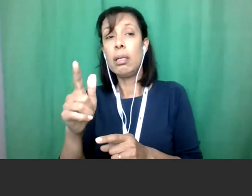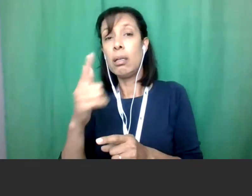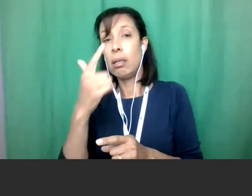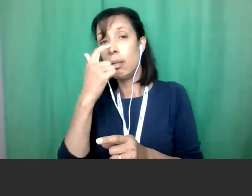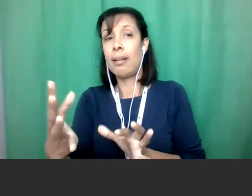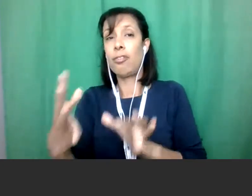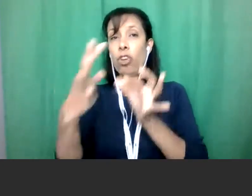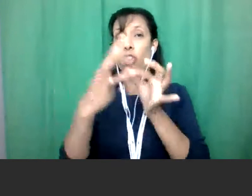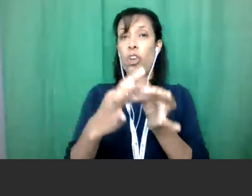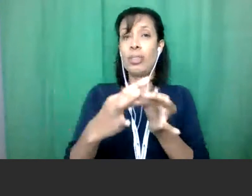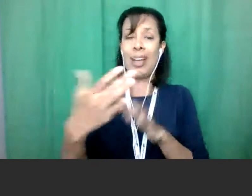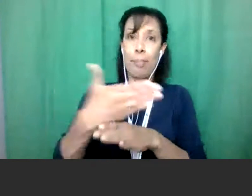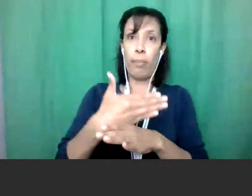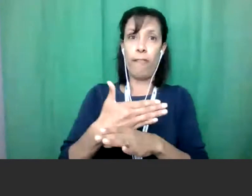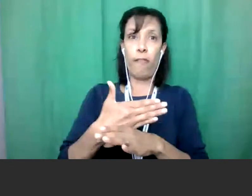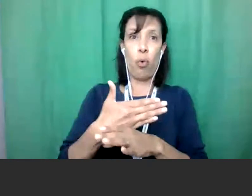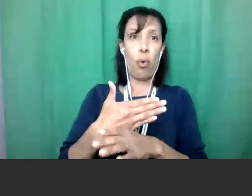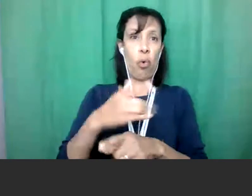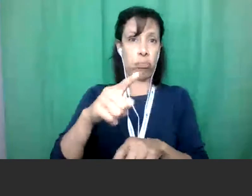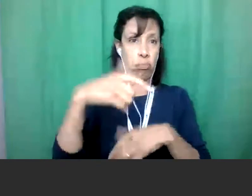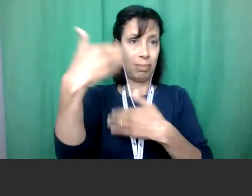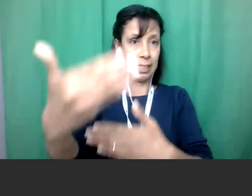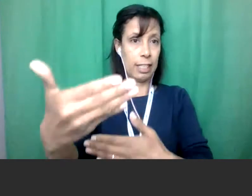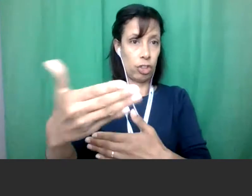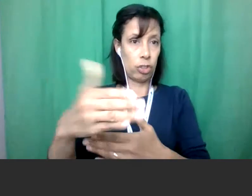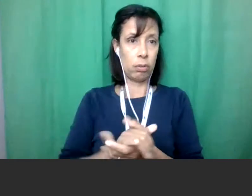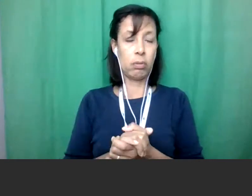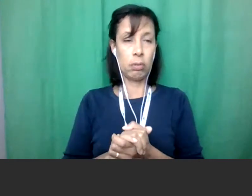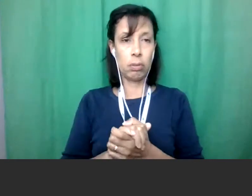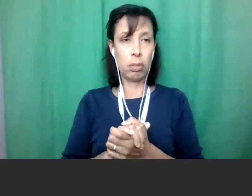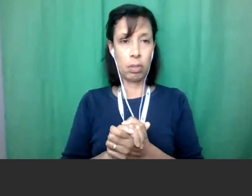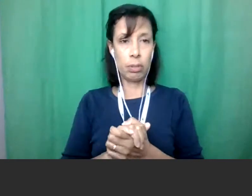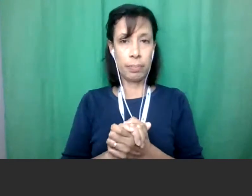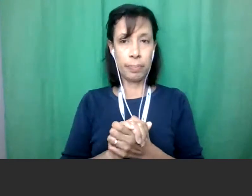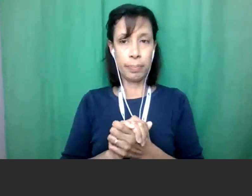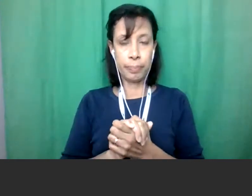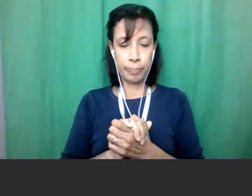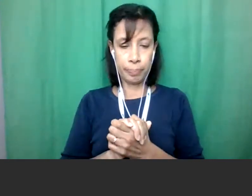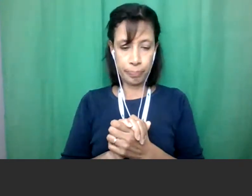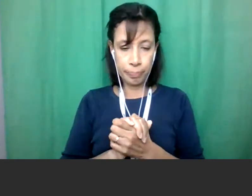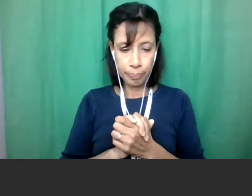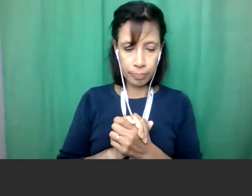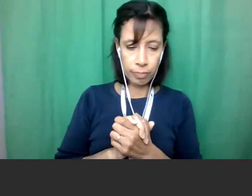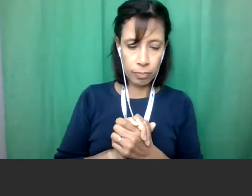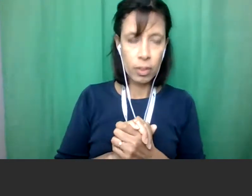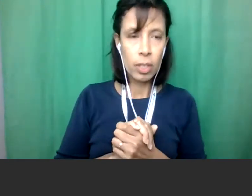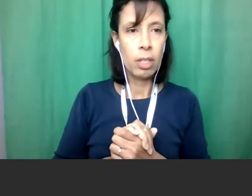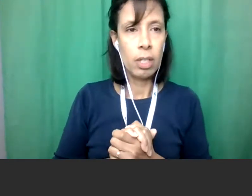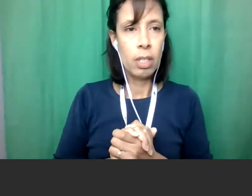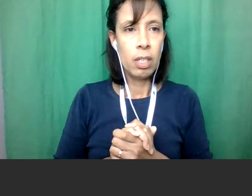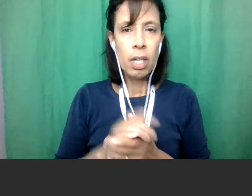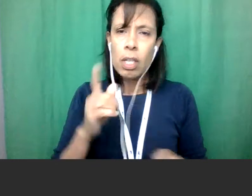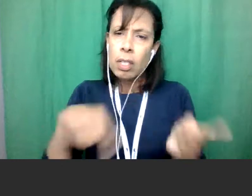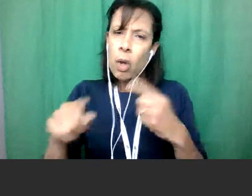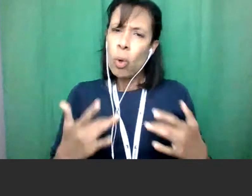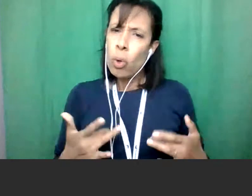discuss specifically with your supervisor. How are you all